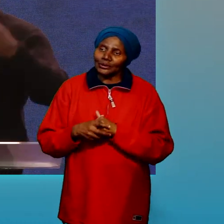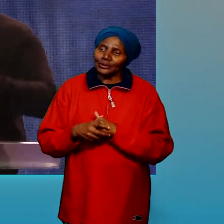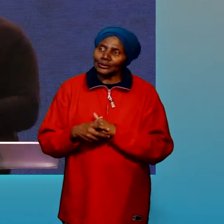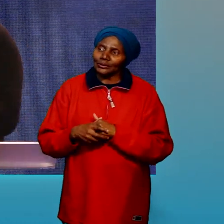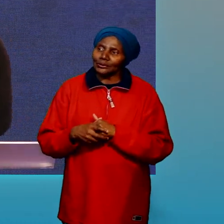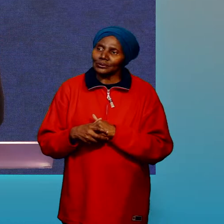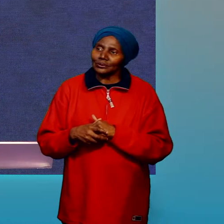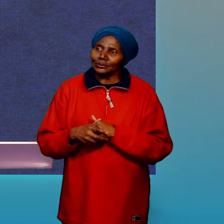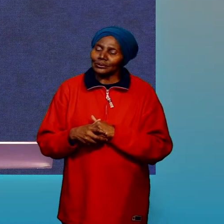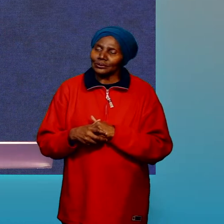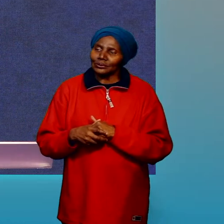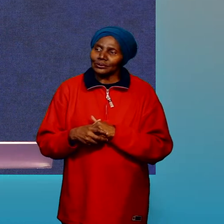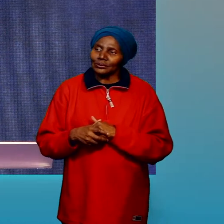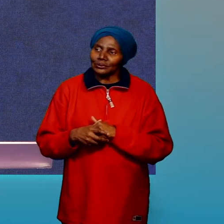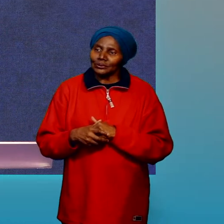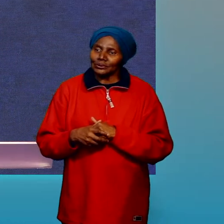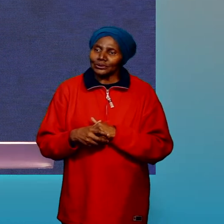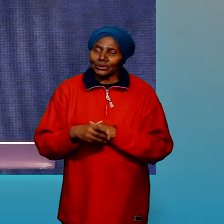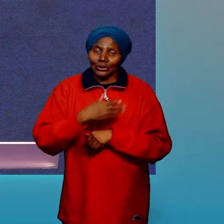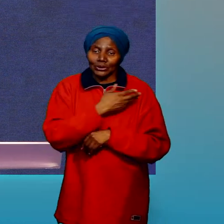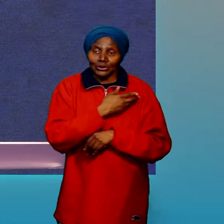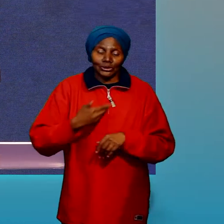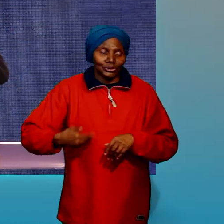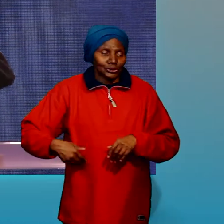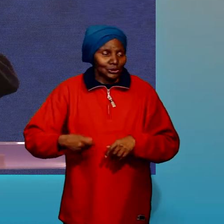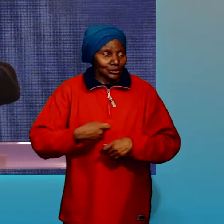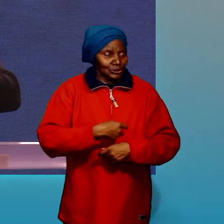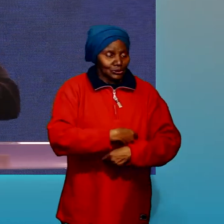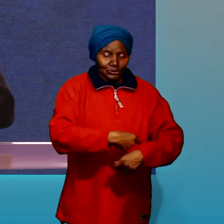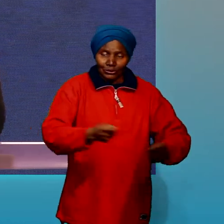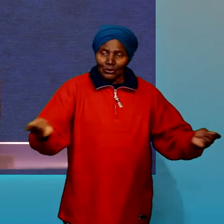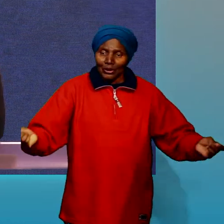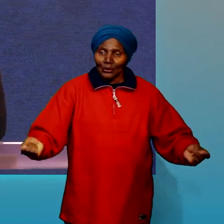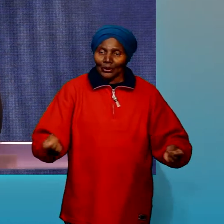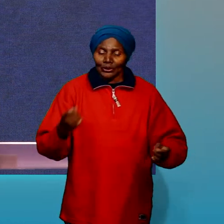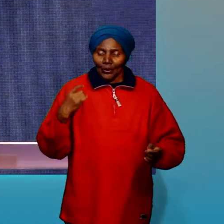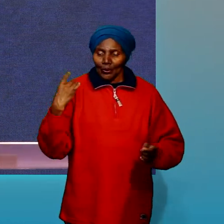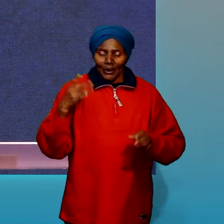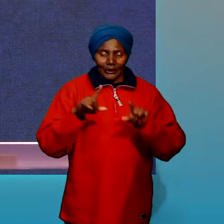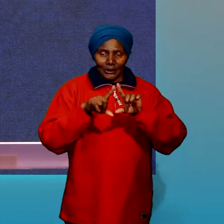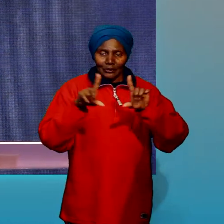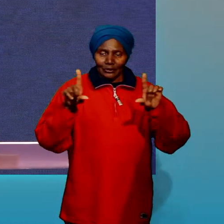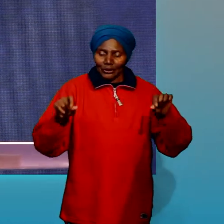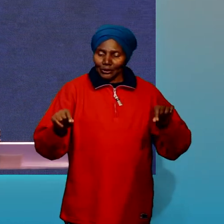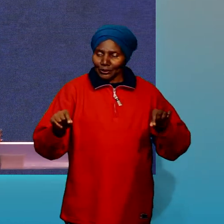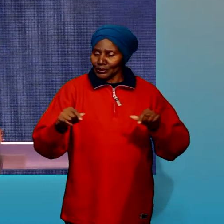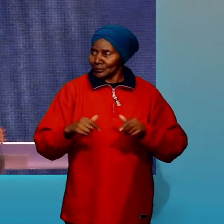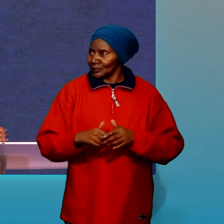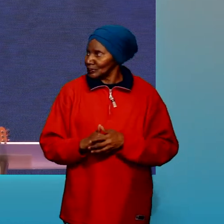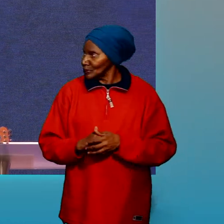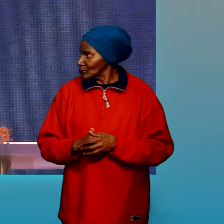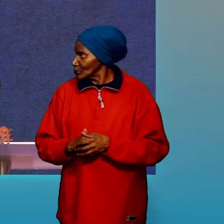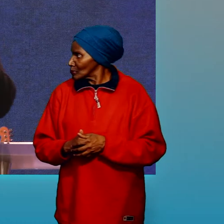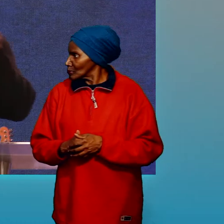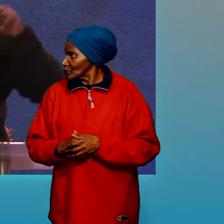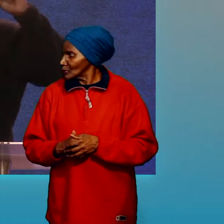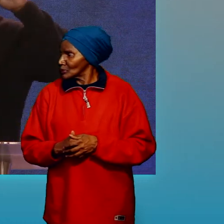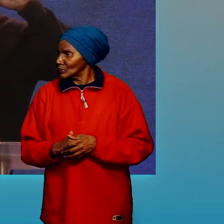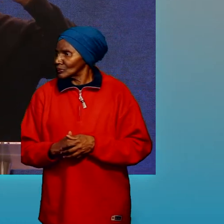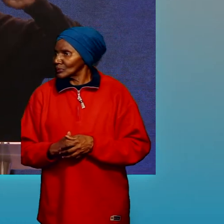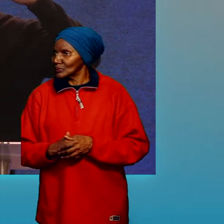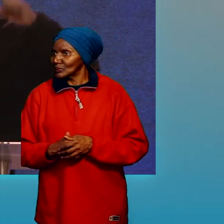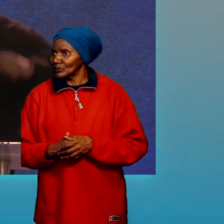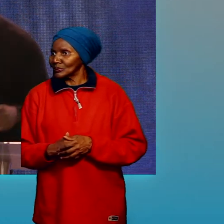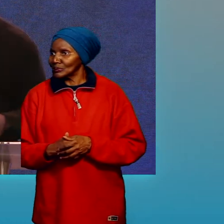the stewards will come down the aisle and they will offer you a white envelope if you can't find one on your chair at the moment. For those who are online, there is a link for